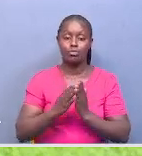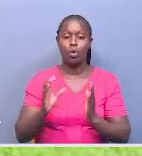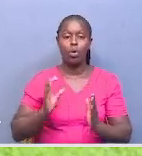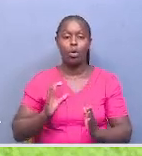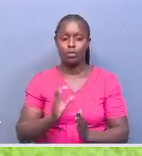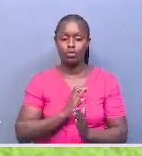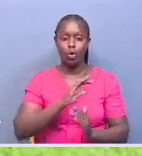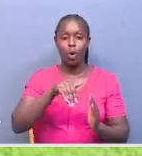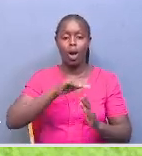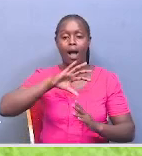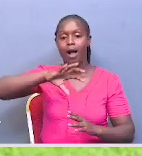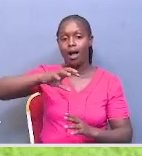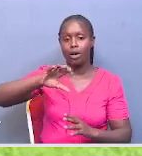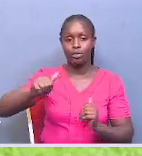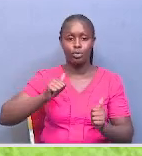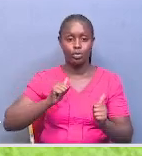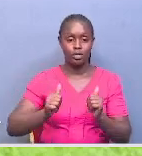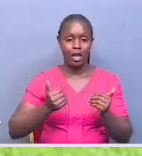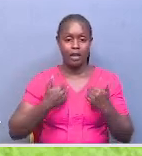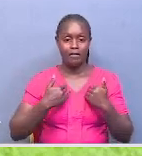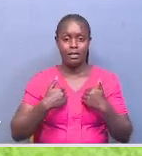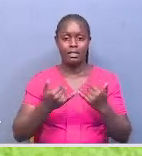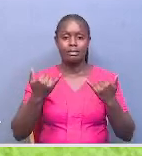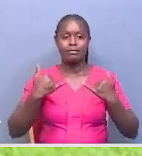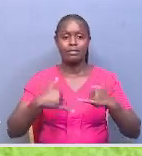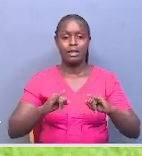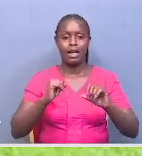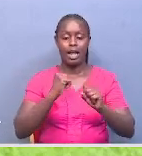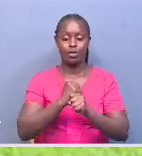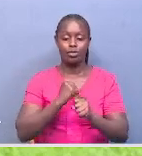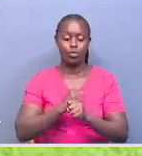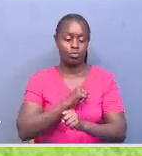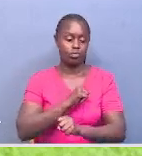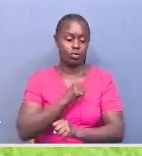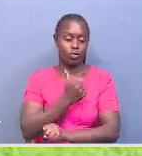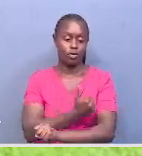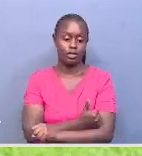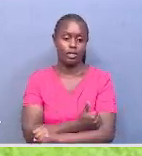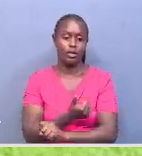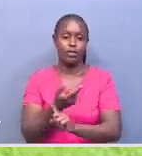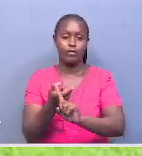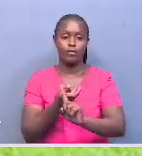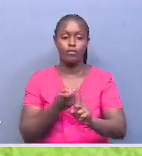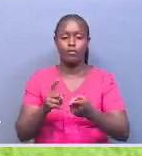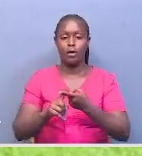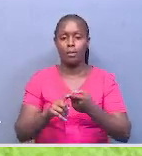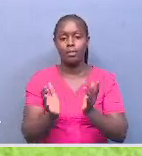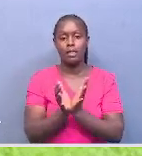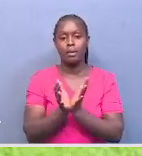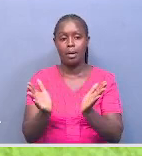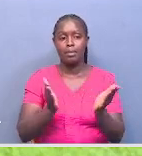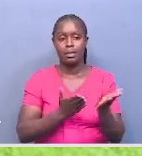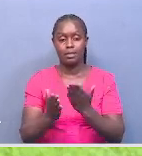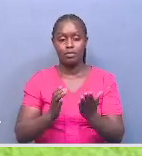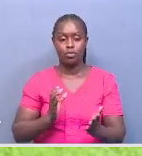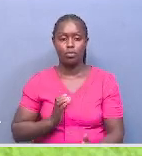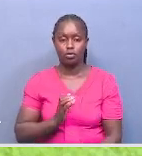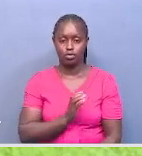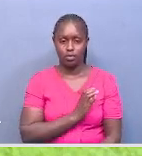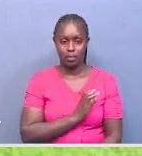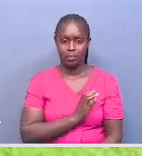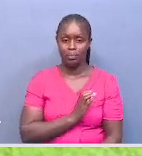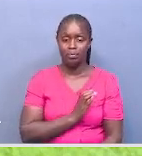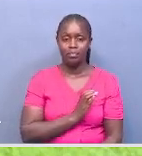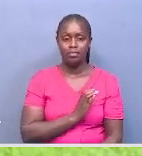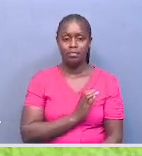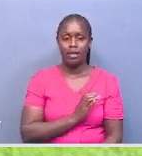County Public Service Board exercise a delegated authority from the Public Service Commission. So the Public Service Commission